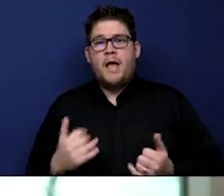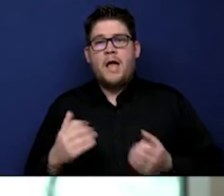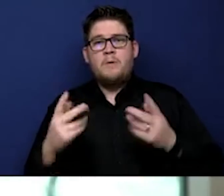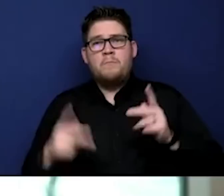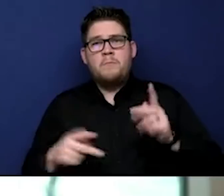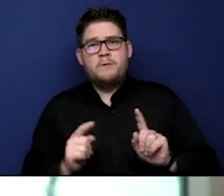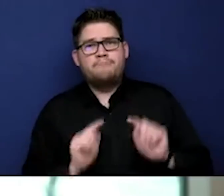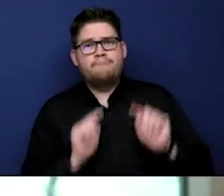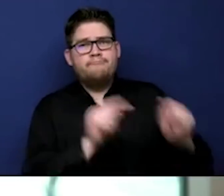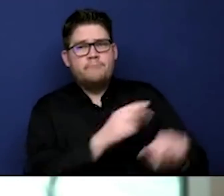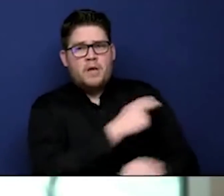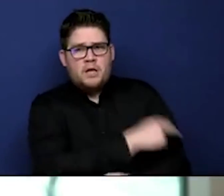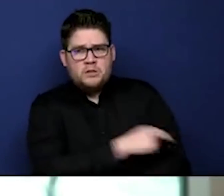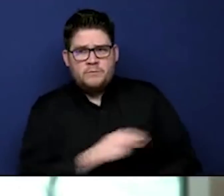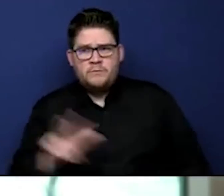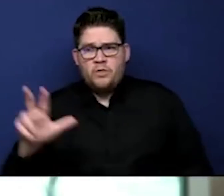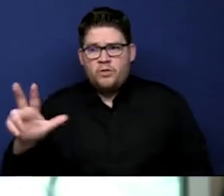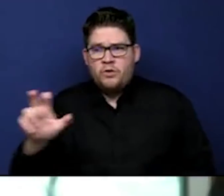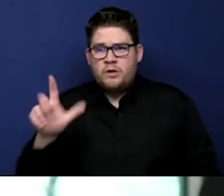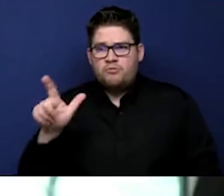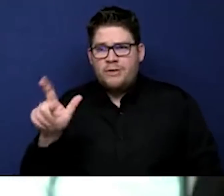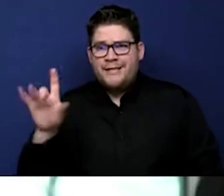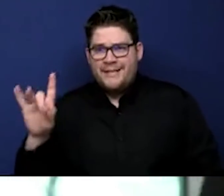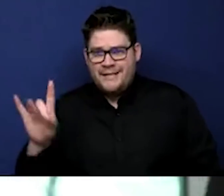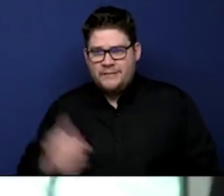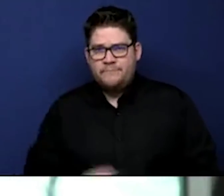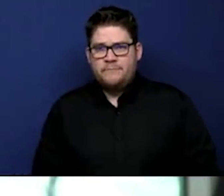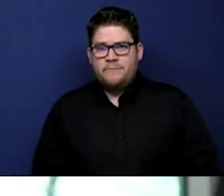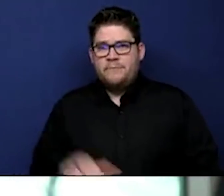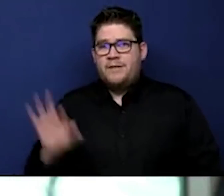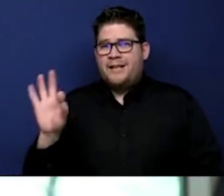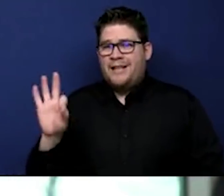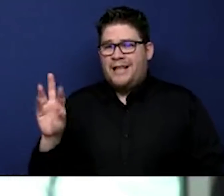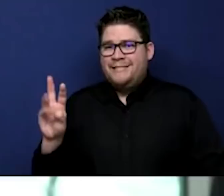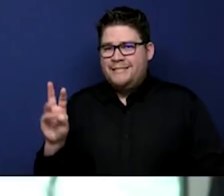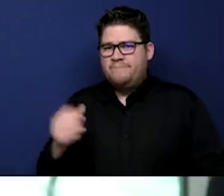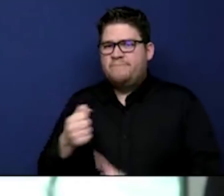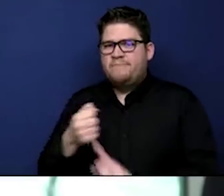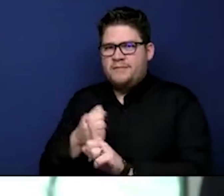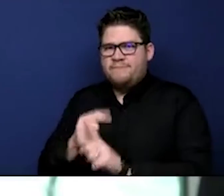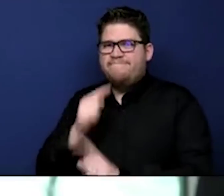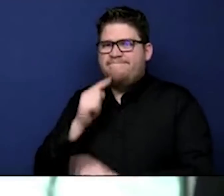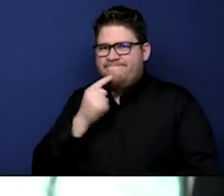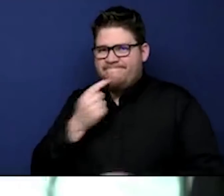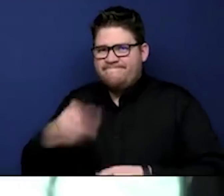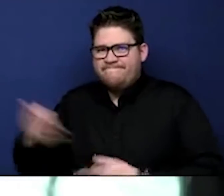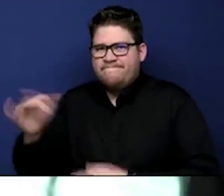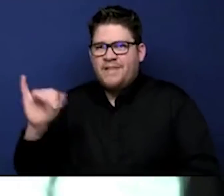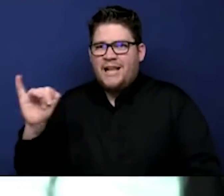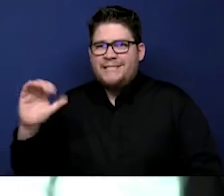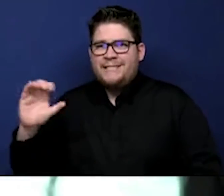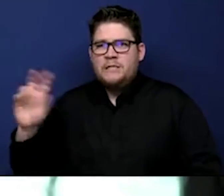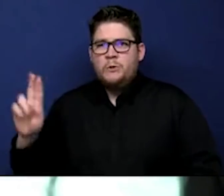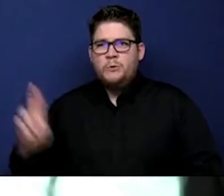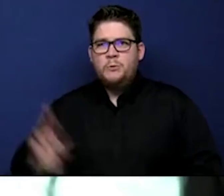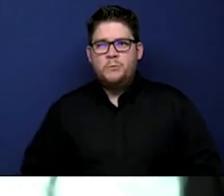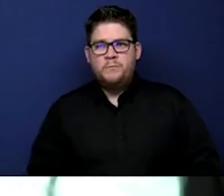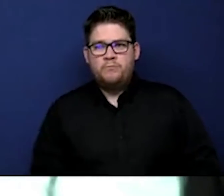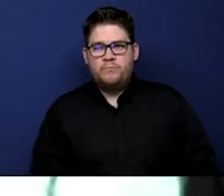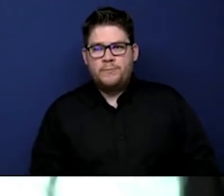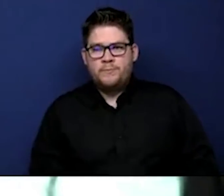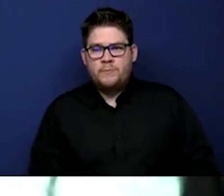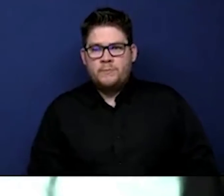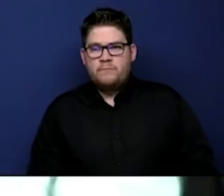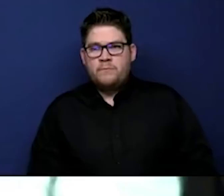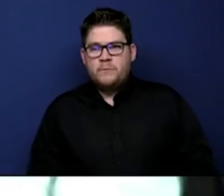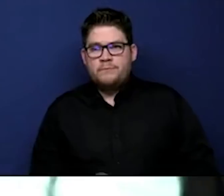people hospitalized with COVID-19, 96 of whom are in critical care or ICU. Over the last